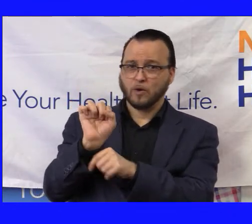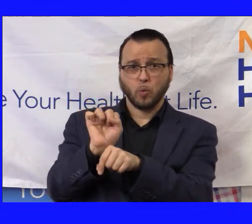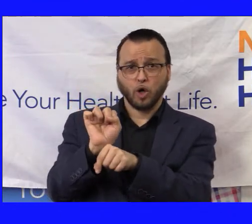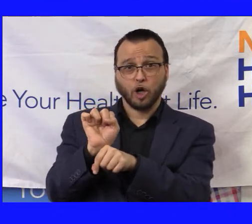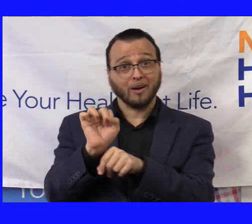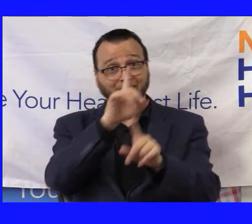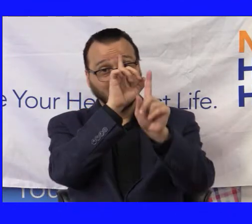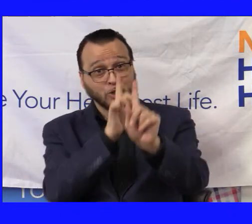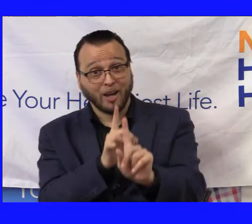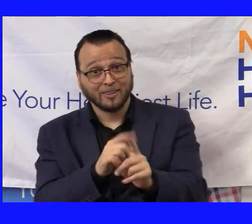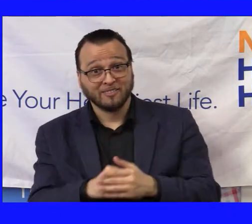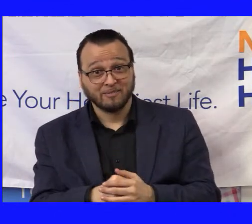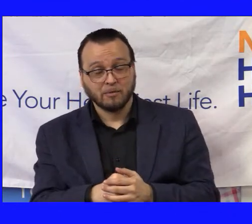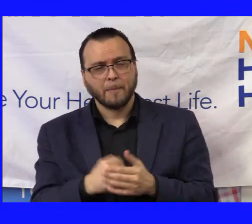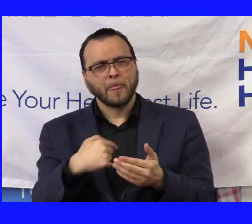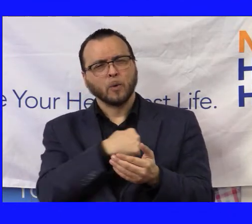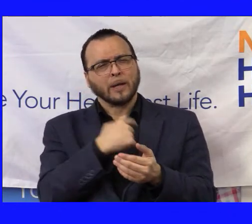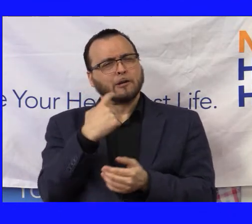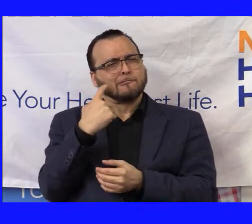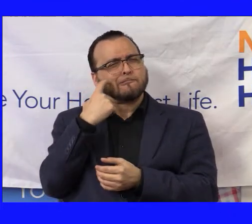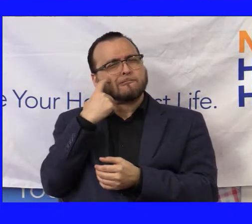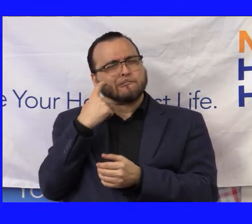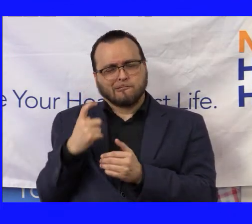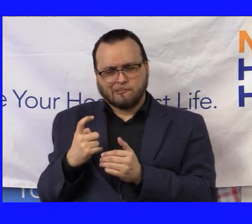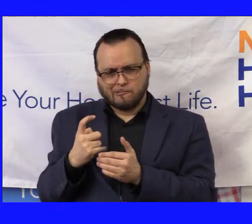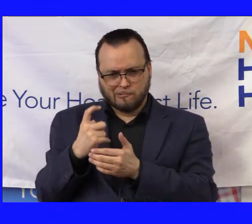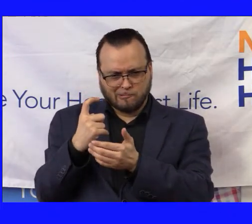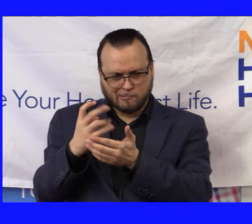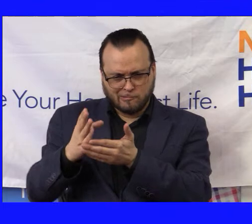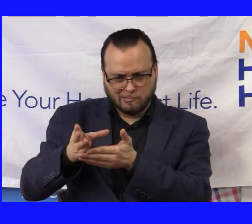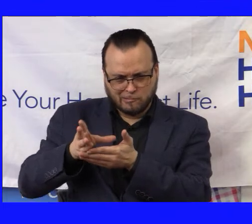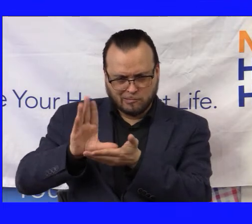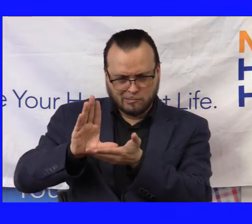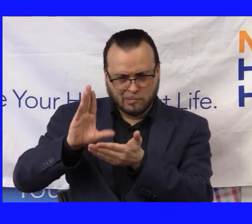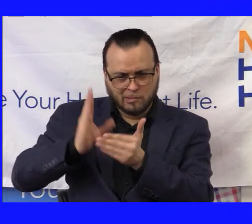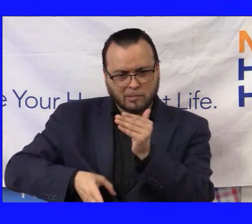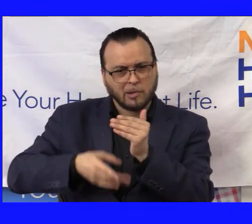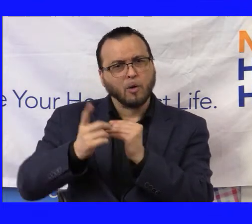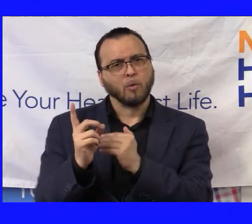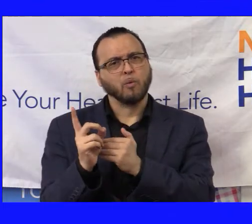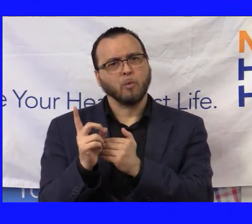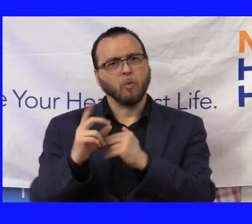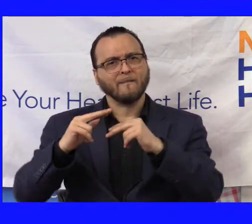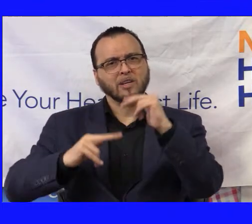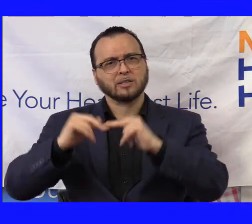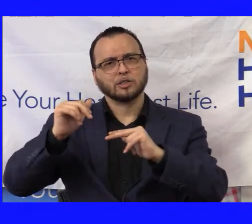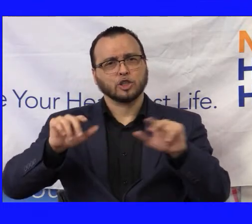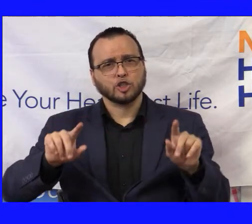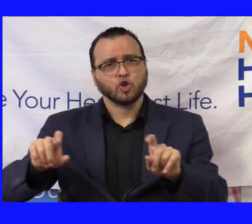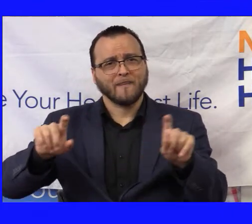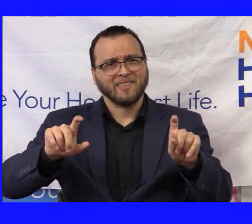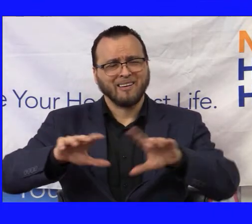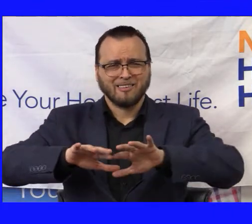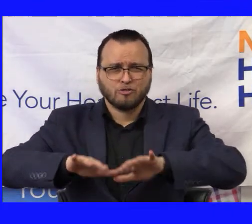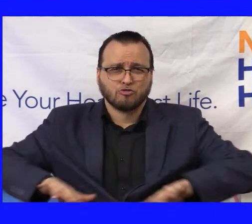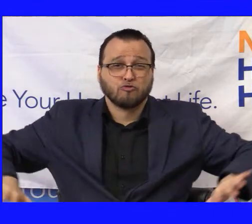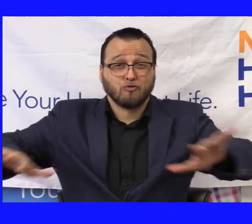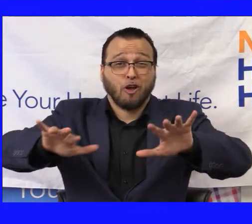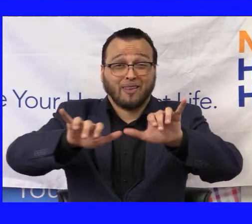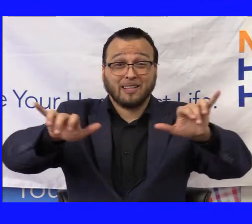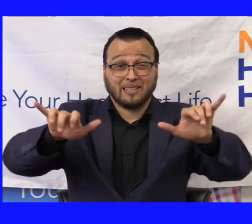we recently completed a facility survey throughout the entire system to ensure we